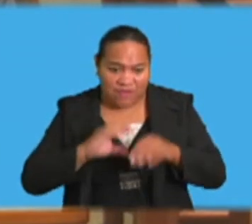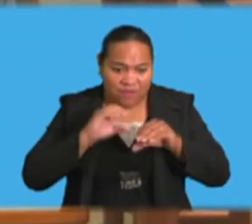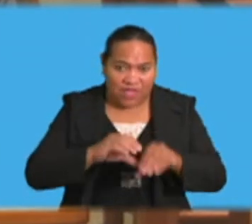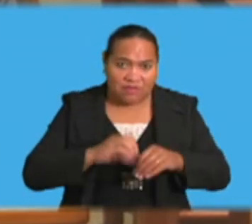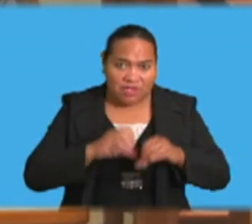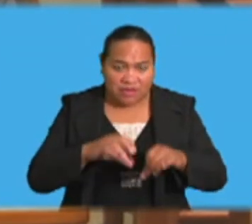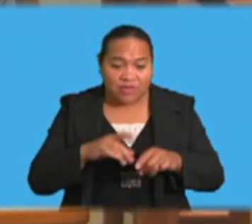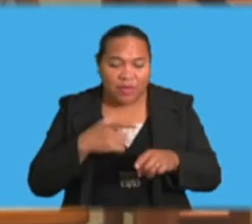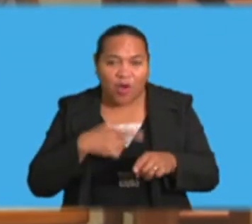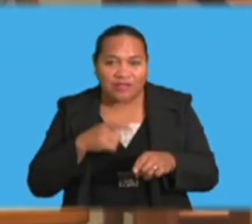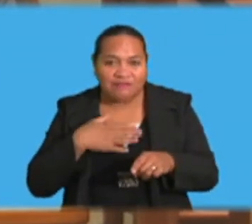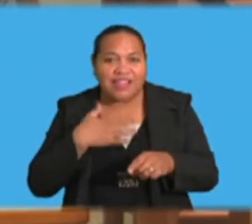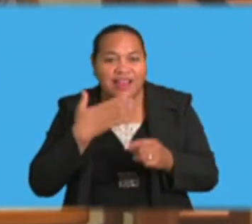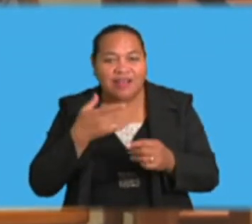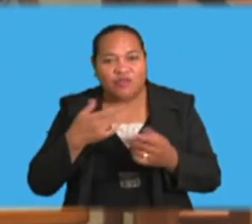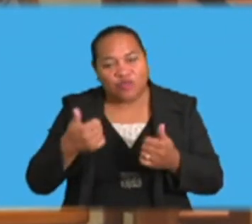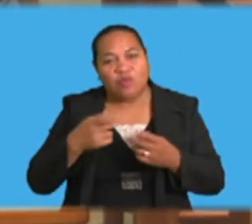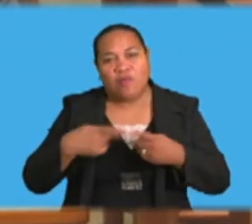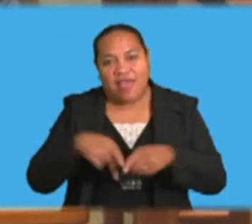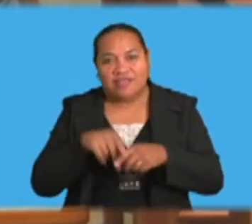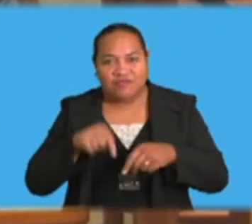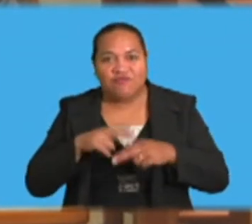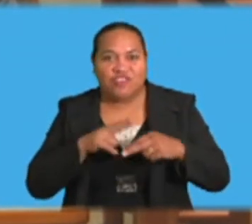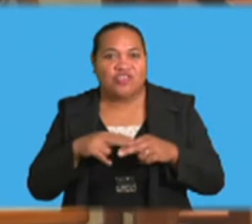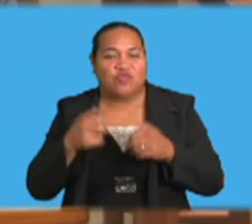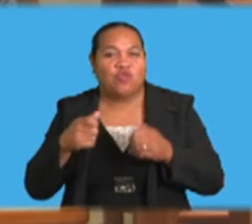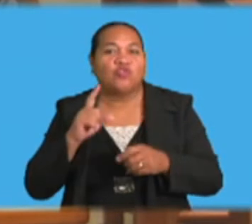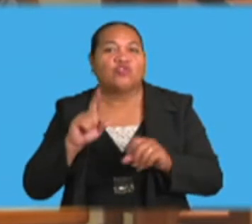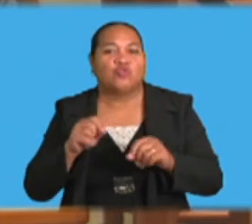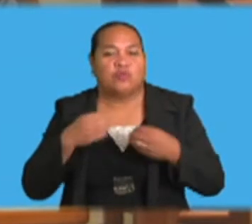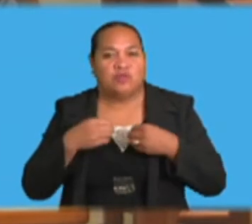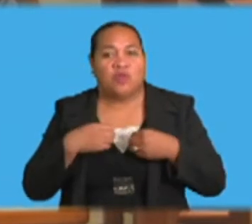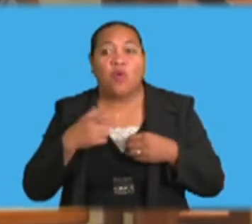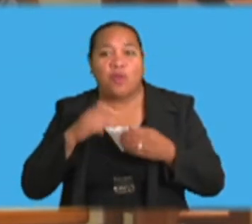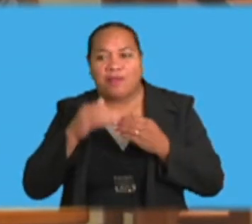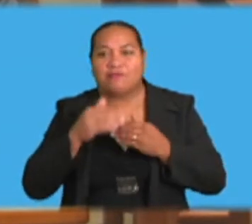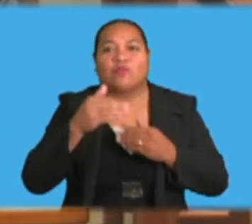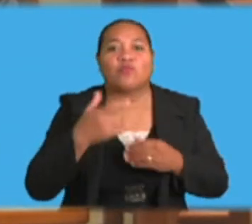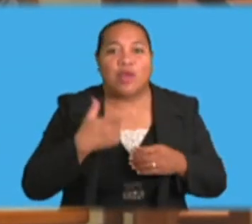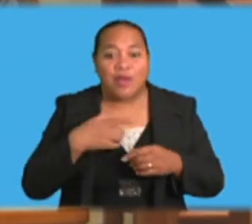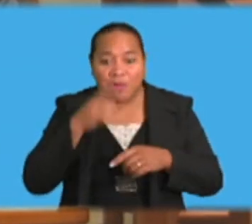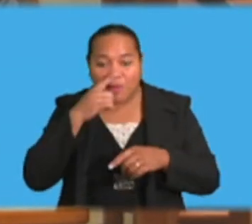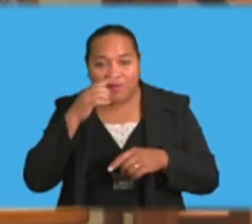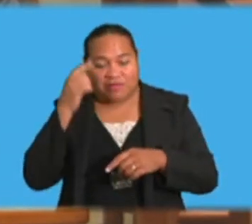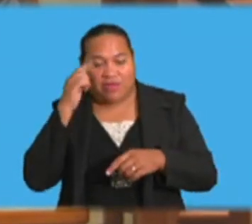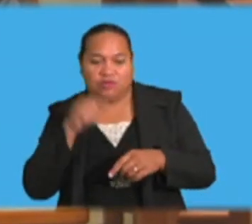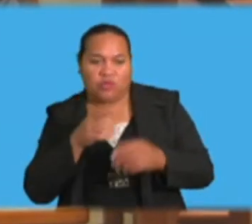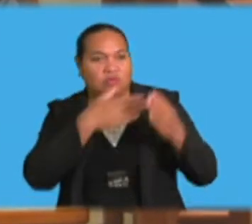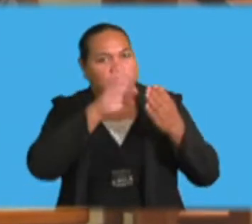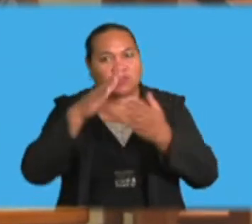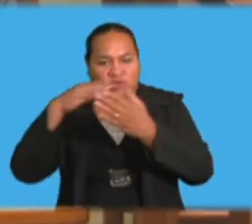its attractiveness as a place to do business will be enhanced by its voluntary commitment to those fundamental human rights